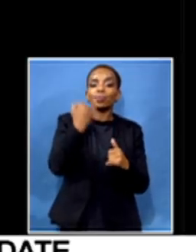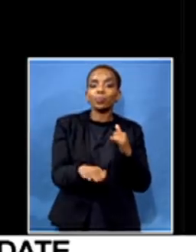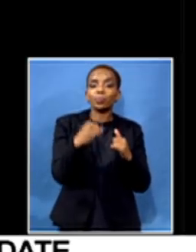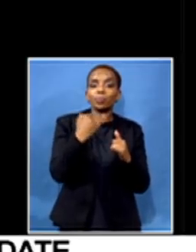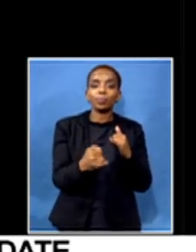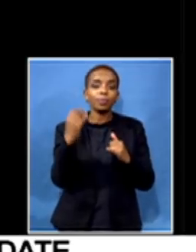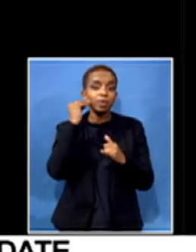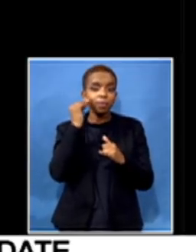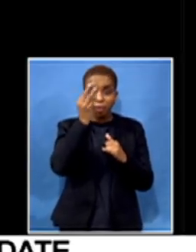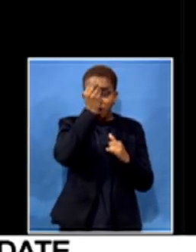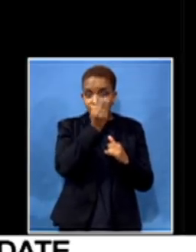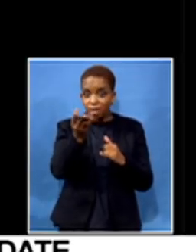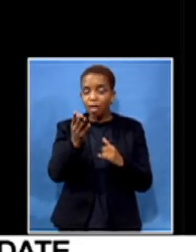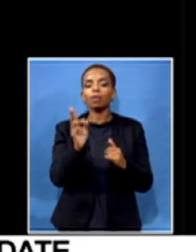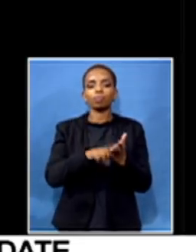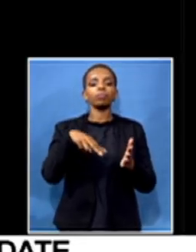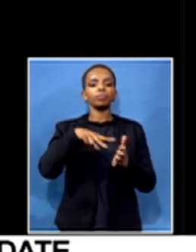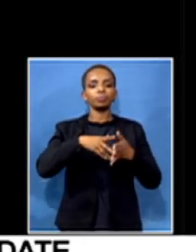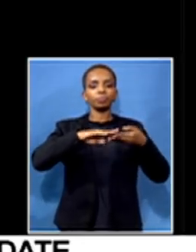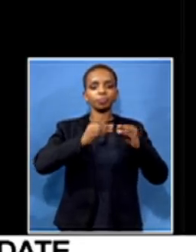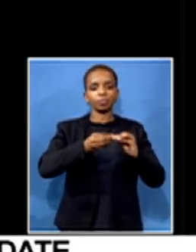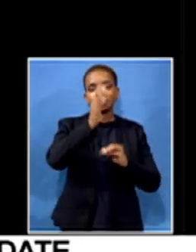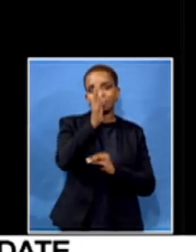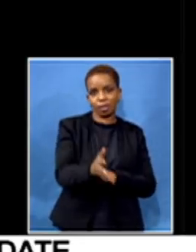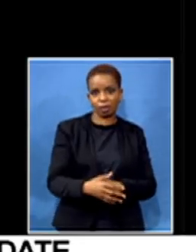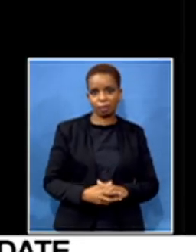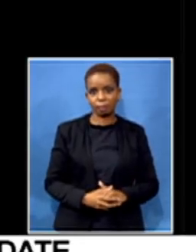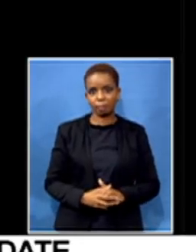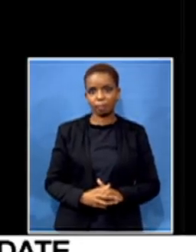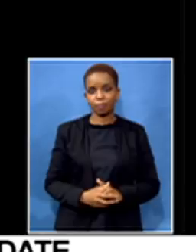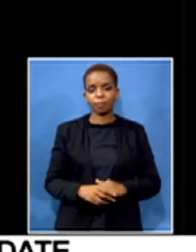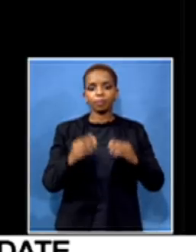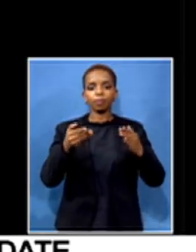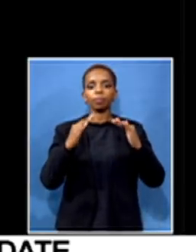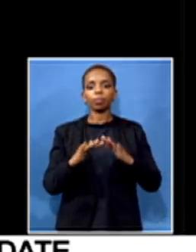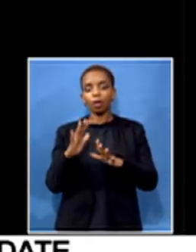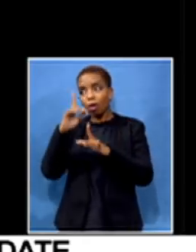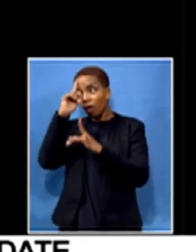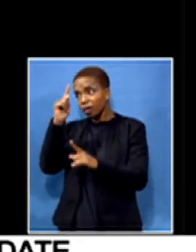fore and actually get it corrected. The Honorable Nkosazana raised the issue of